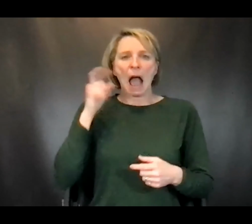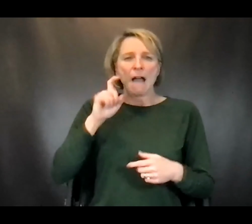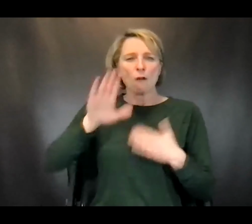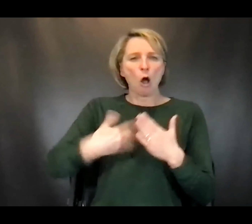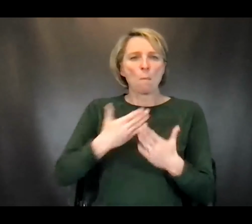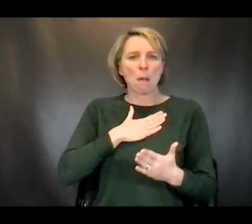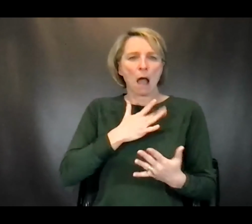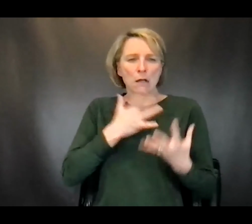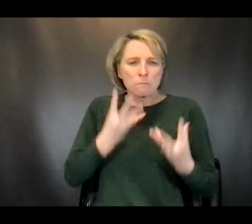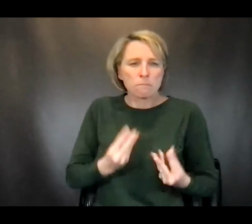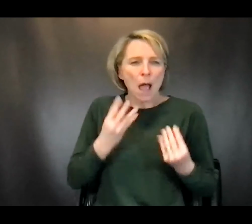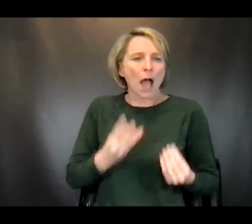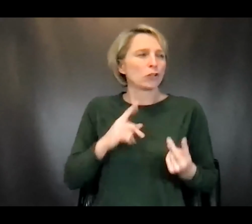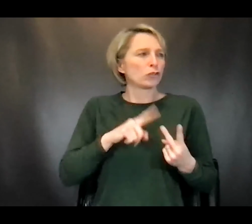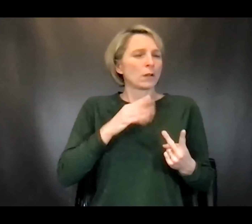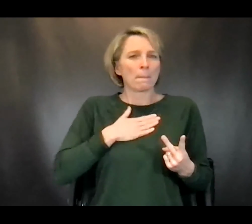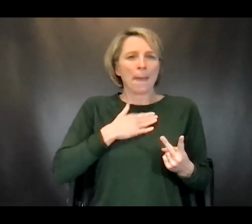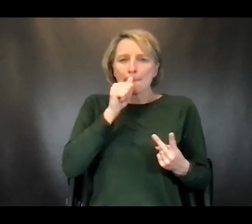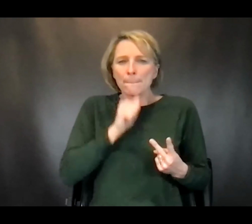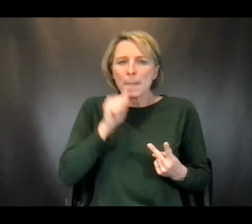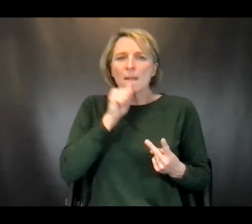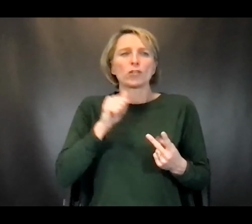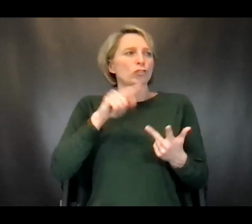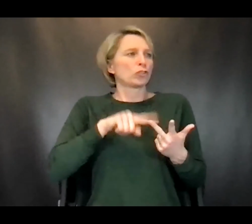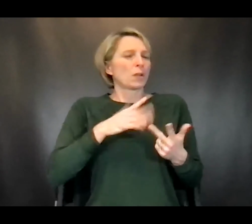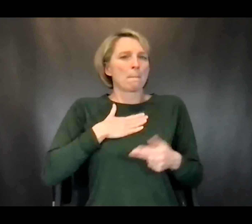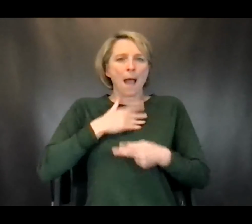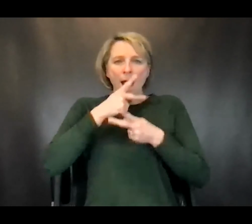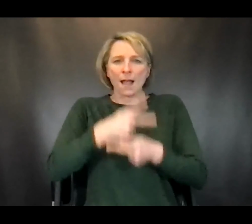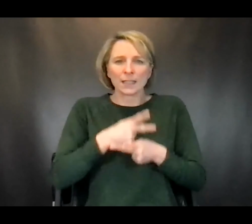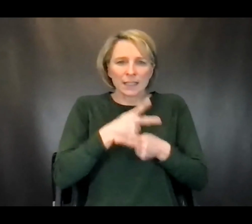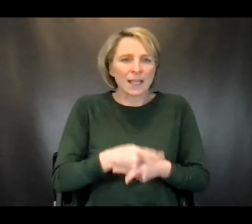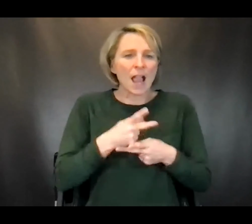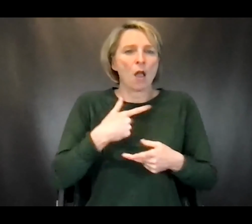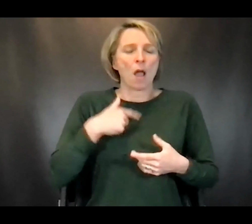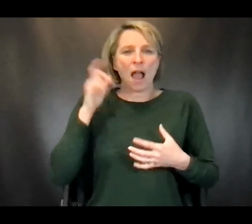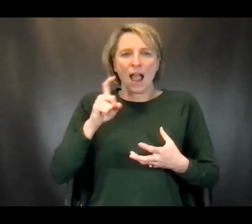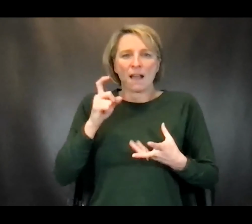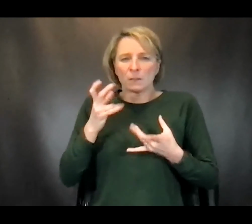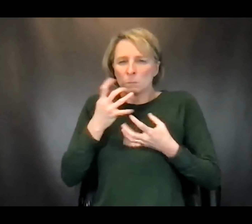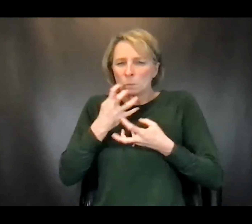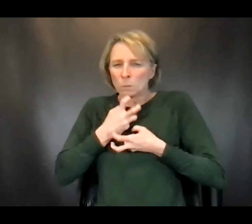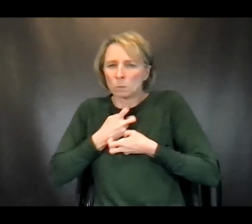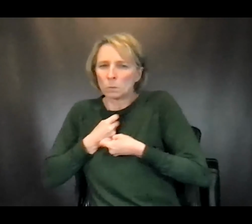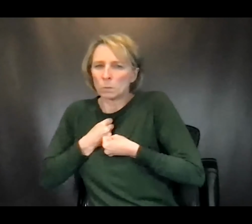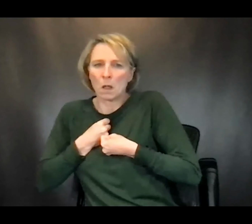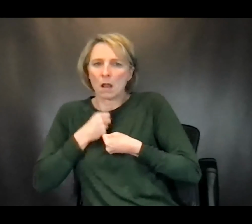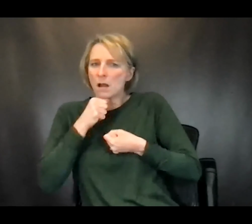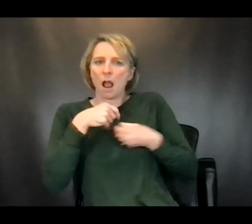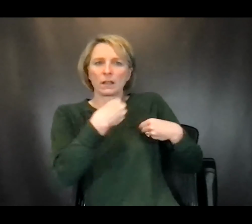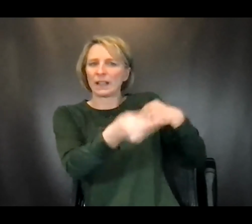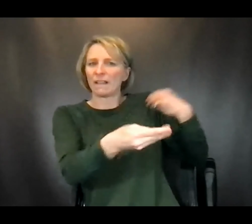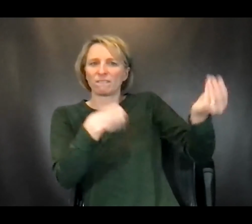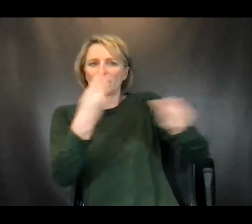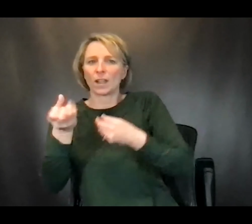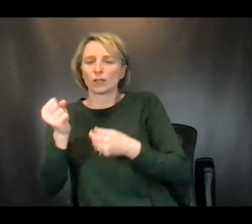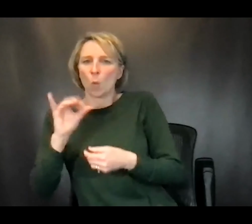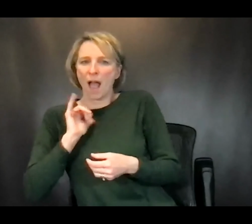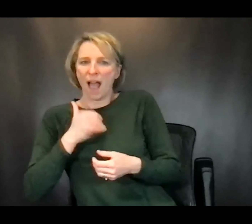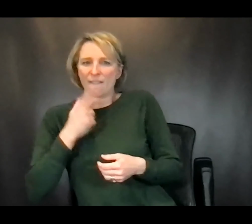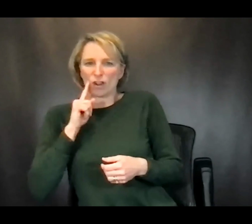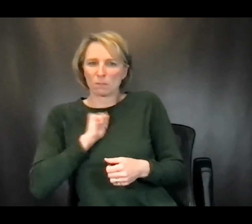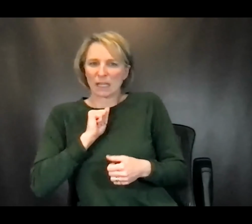care and mete it out so that I have something left for myself, right? What I learned is that the exact opposite is